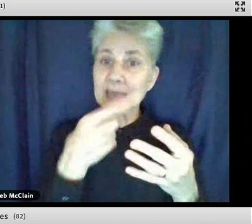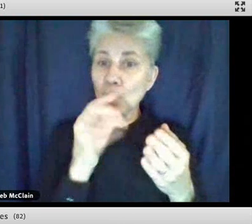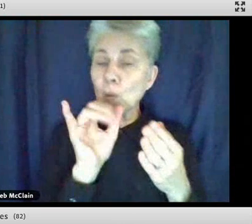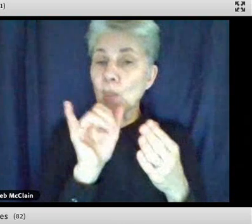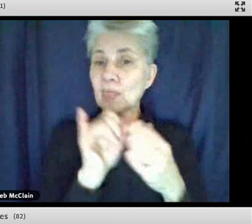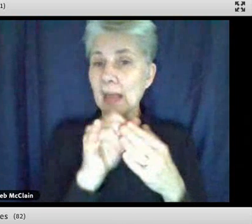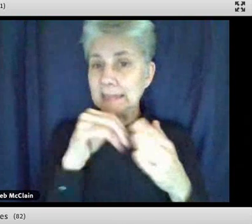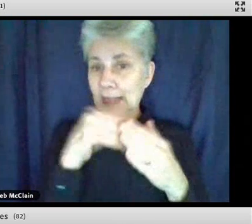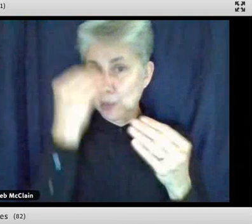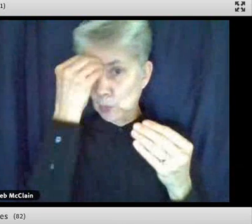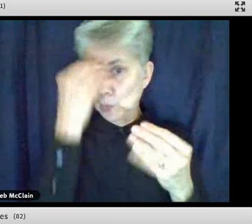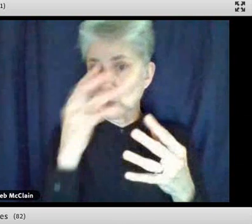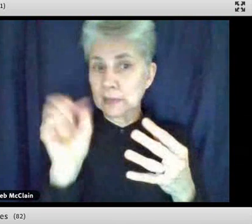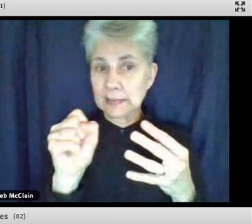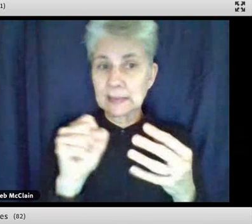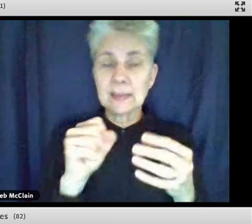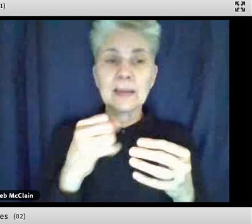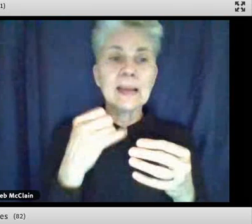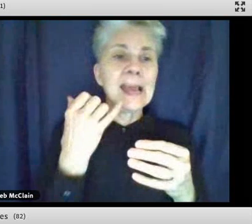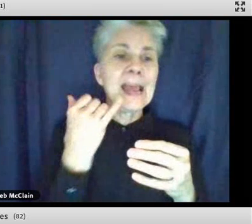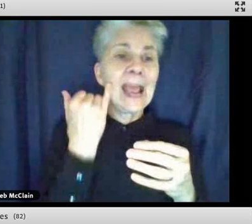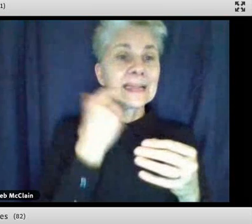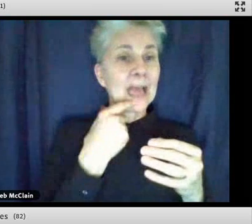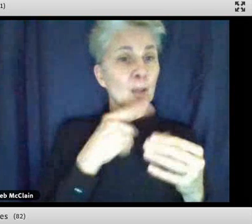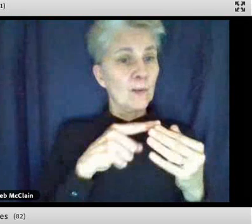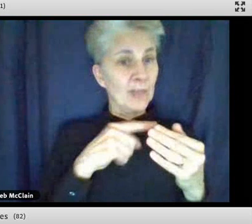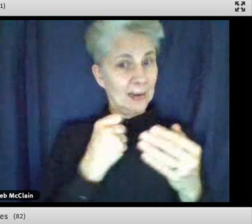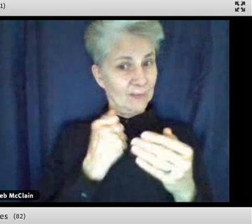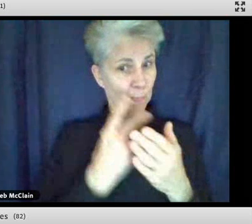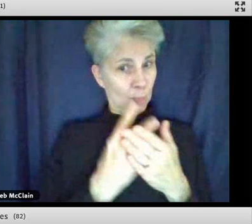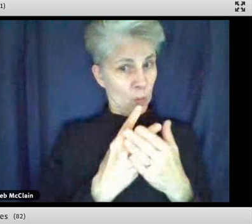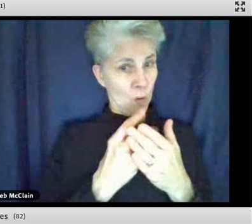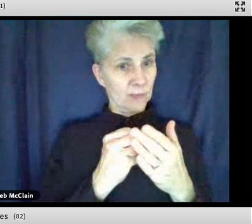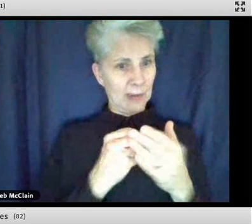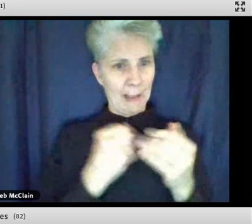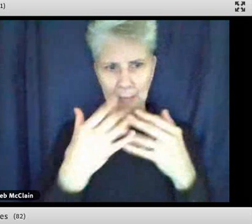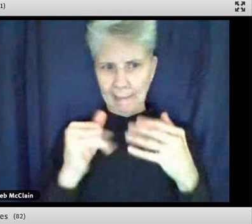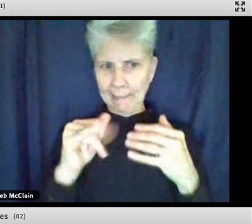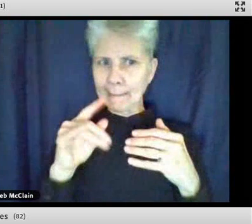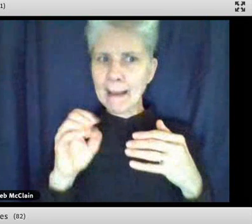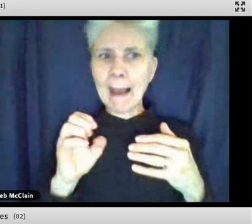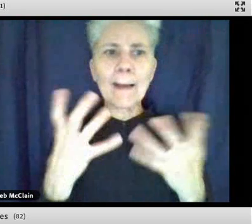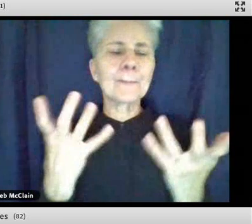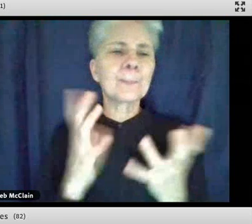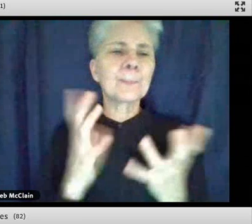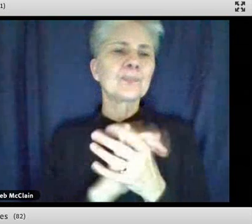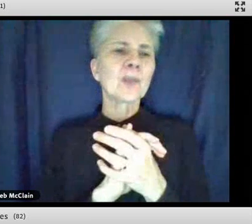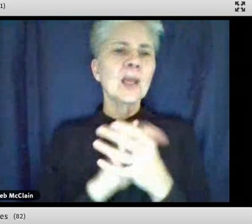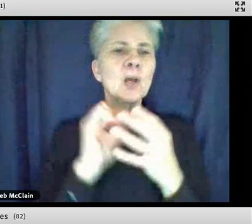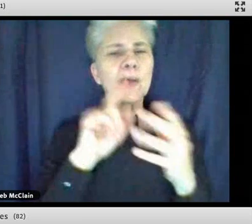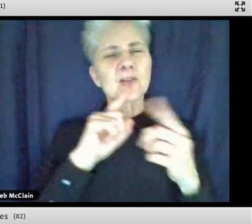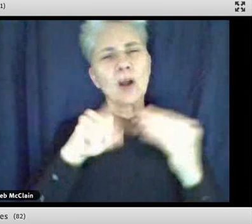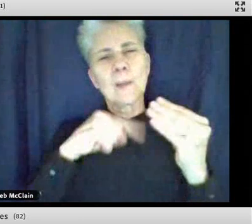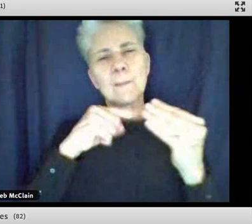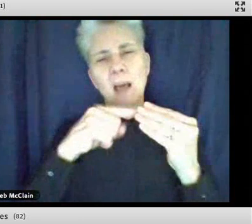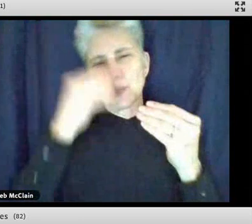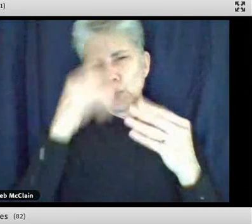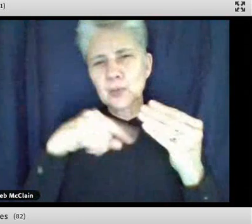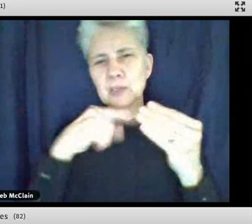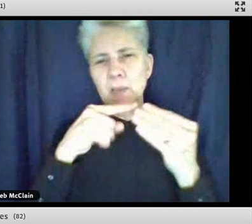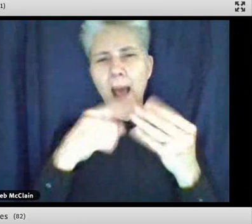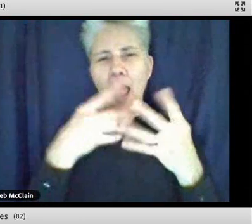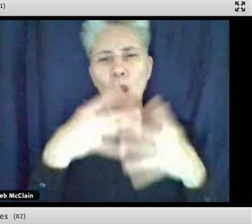it's unproven, a blood type. And so they've talked about in the news about the loss of your sense and smell and taste, and I've actually seen